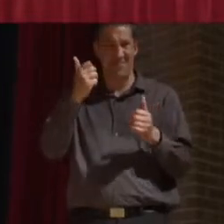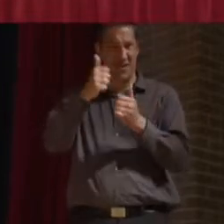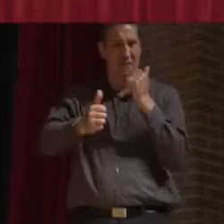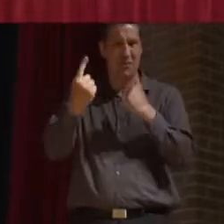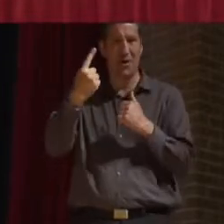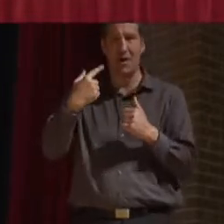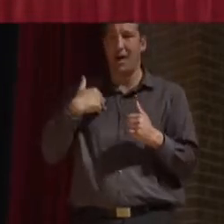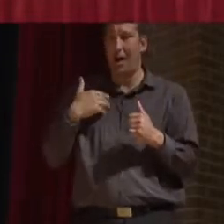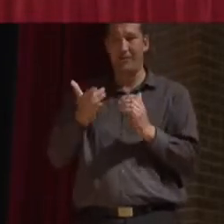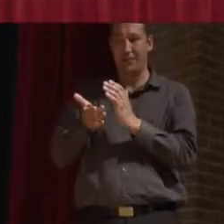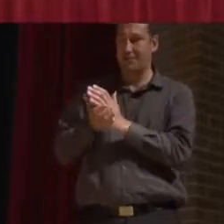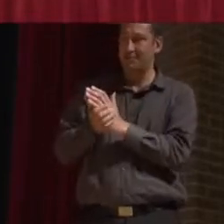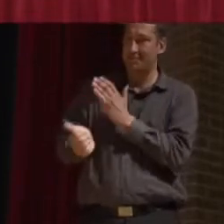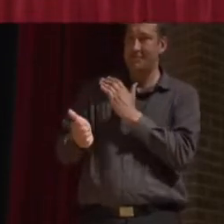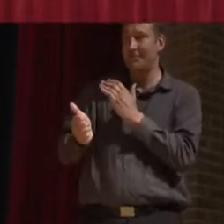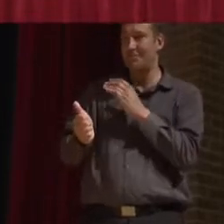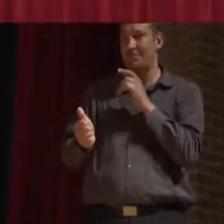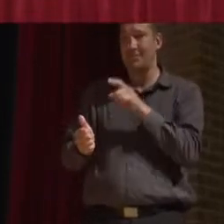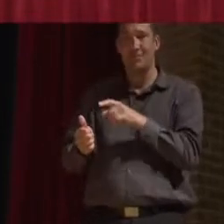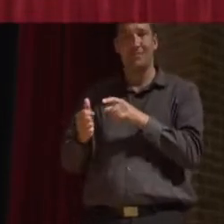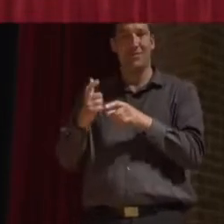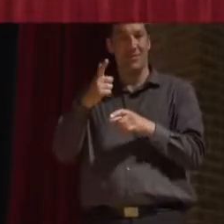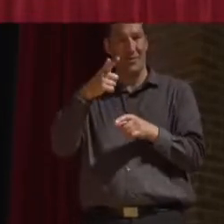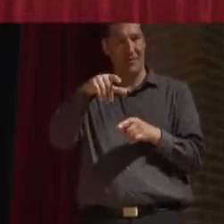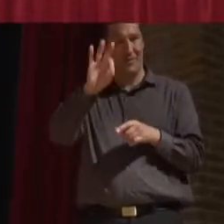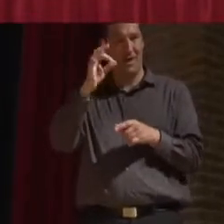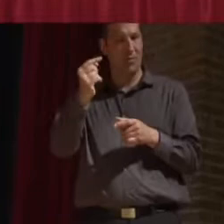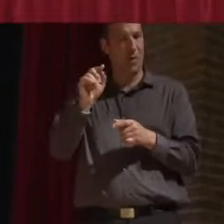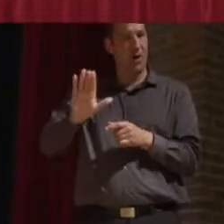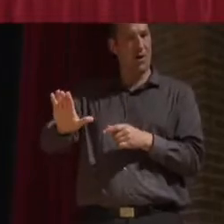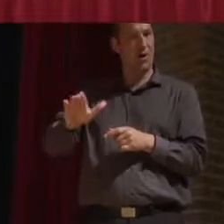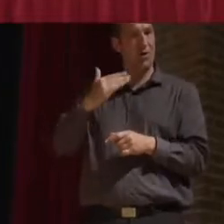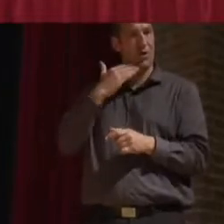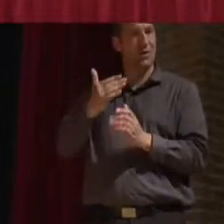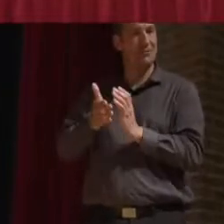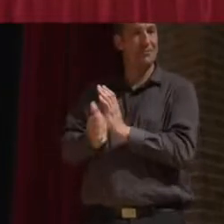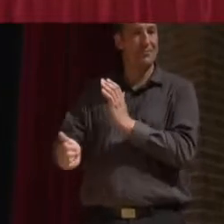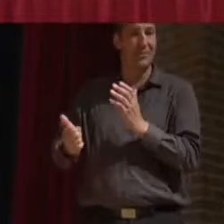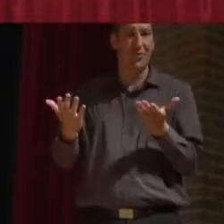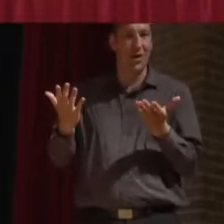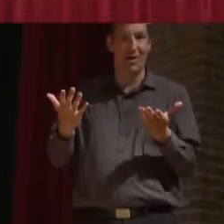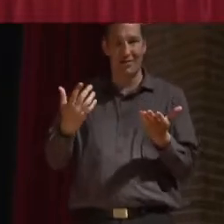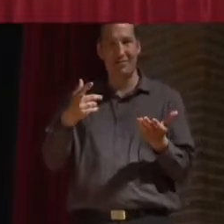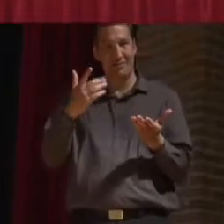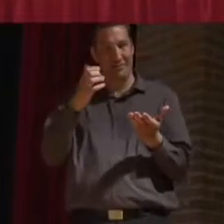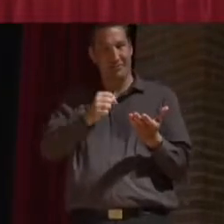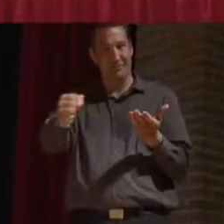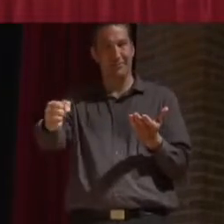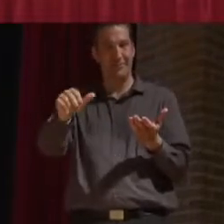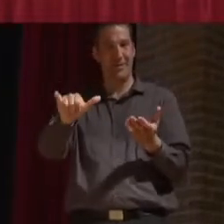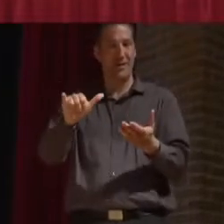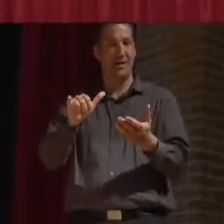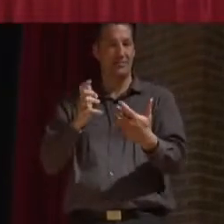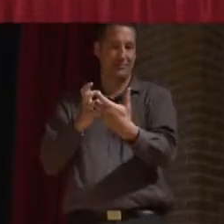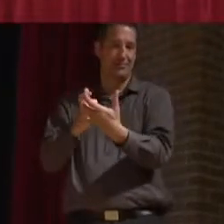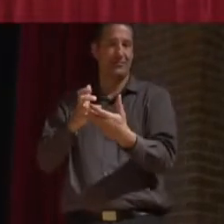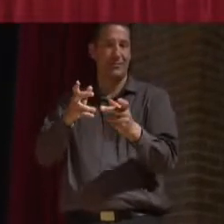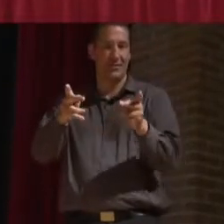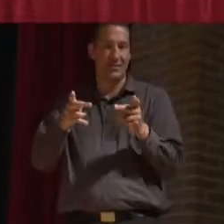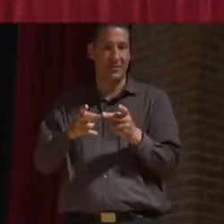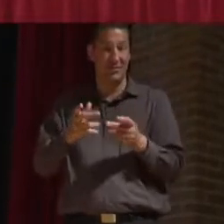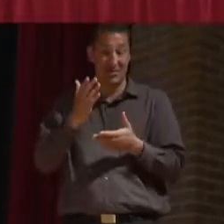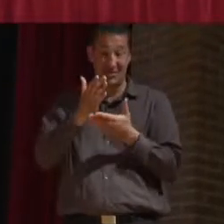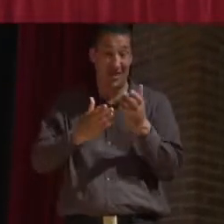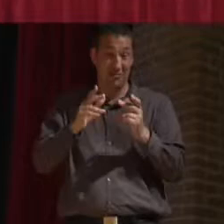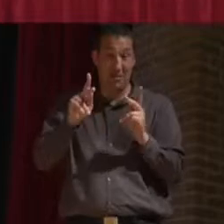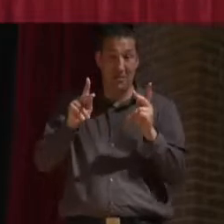if you can find that right situation, you know, sometimes our problem is finding the people that are just trying to climb that ladder,